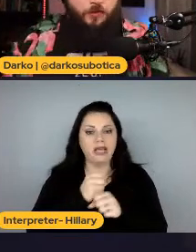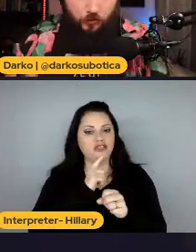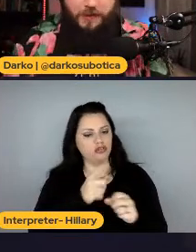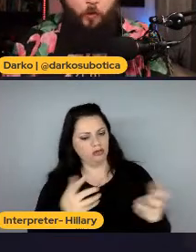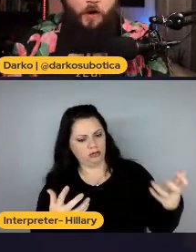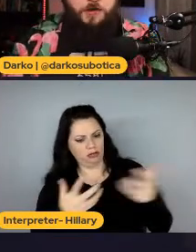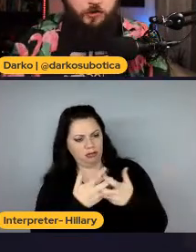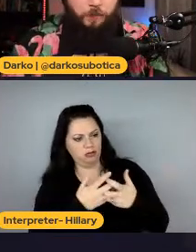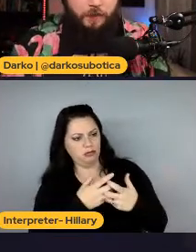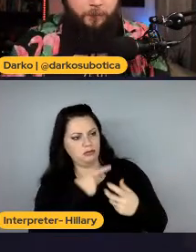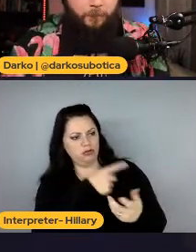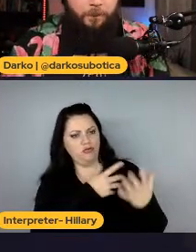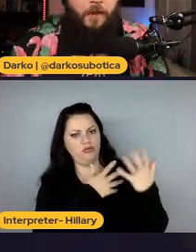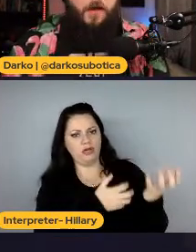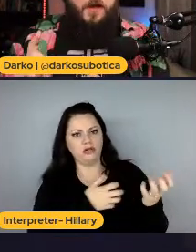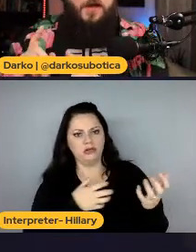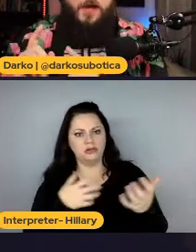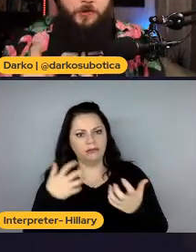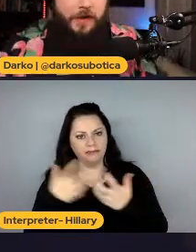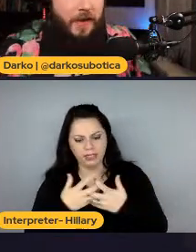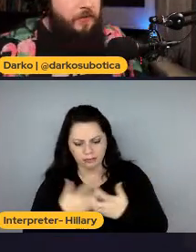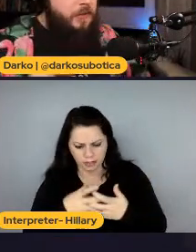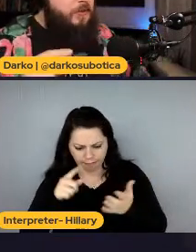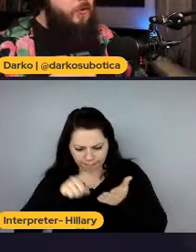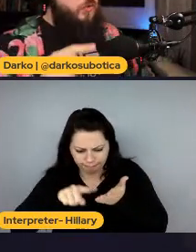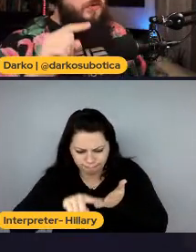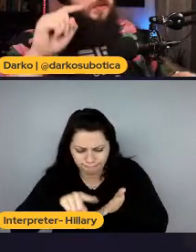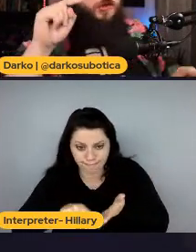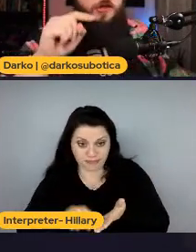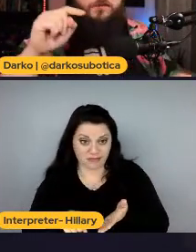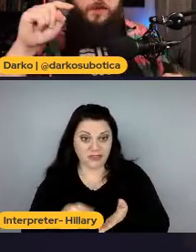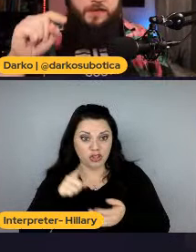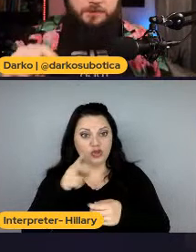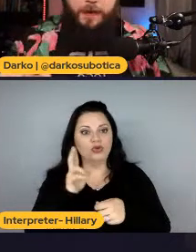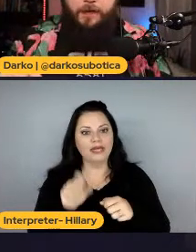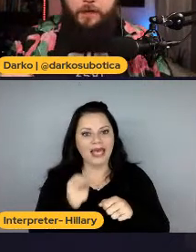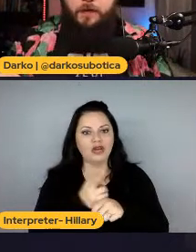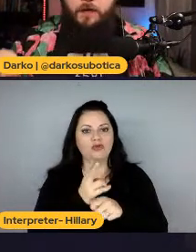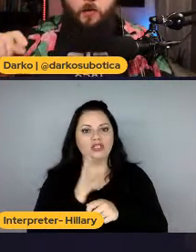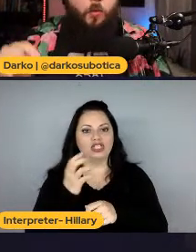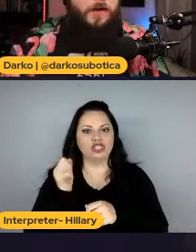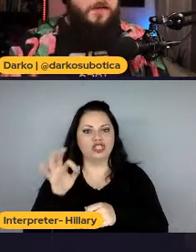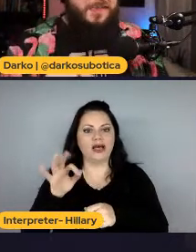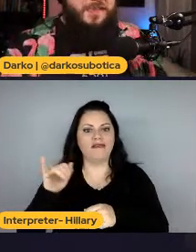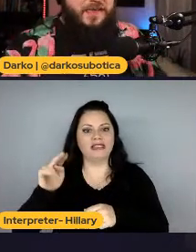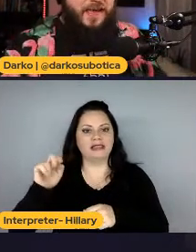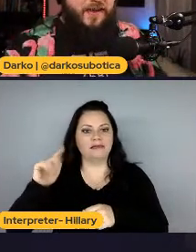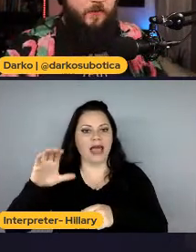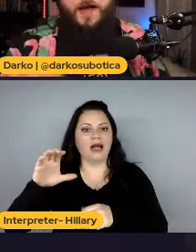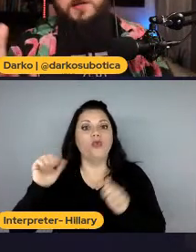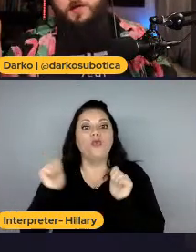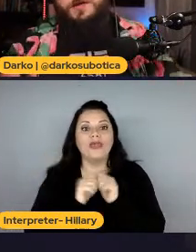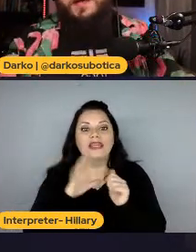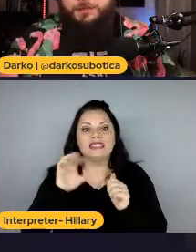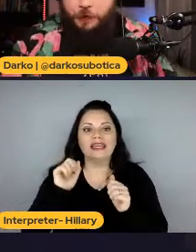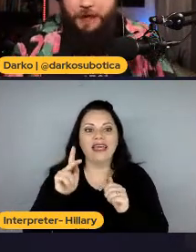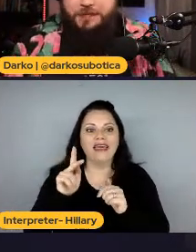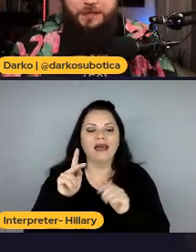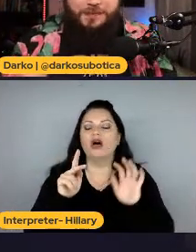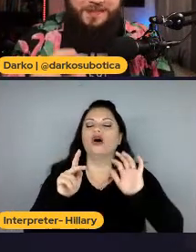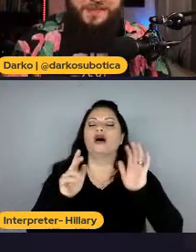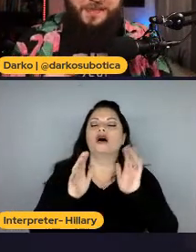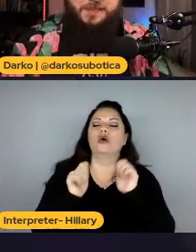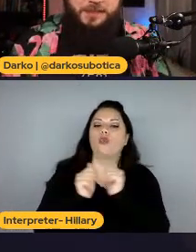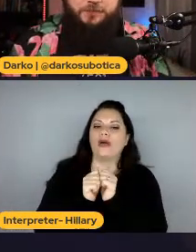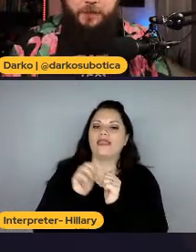want it to be. And you can actually use Chef Inspec with CDK, well, actually with